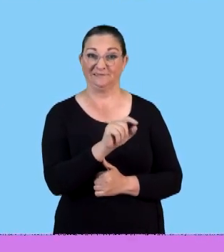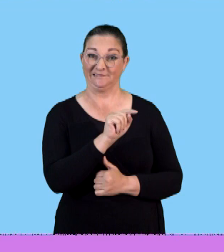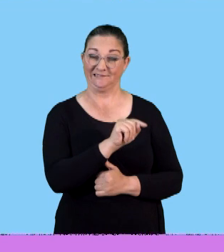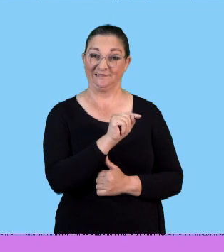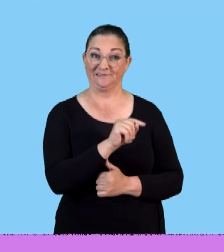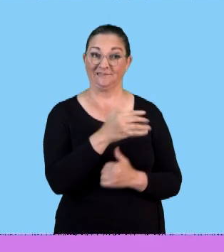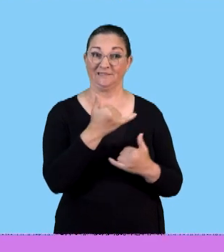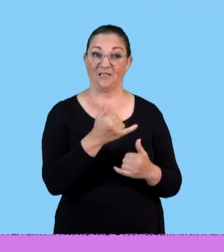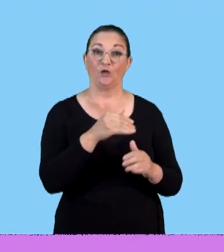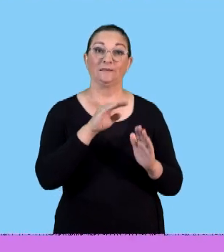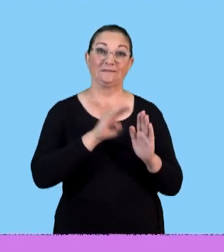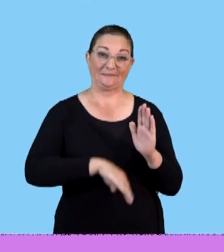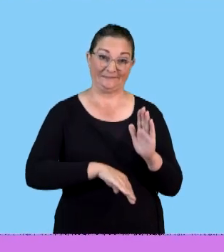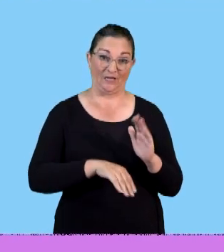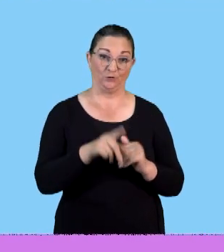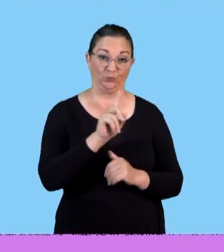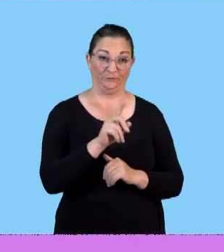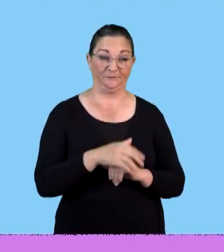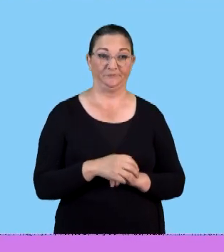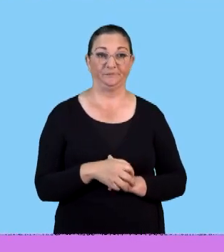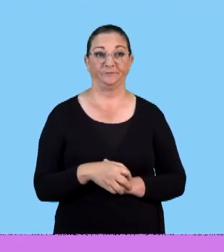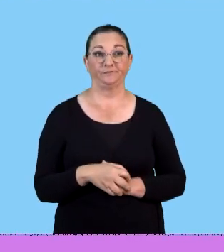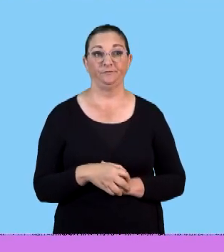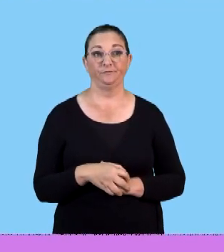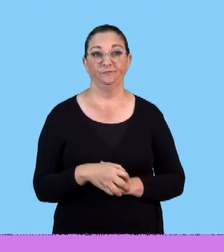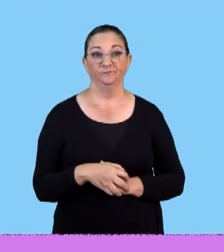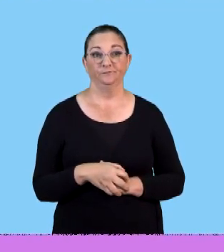1,350 Rand. This is the discount.